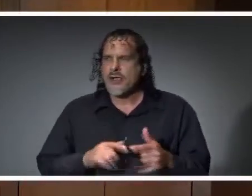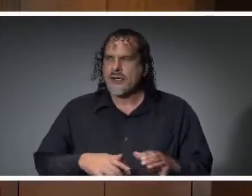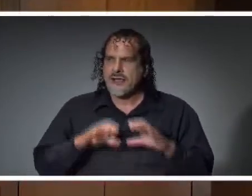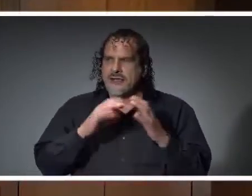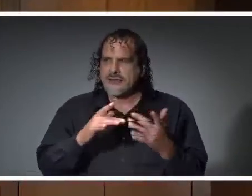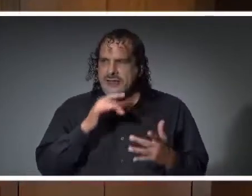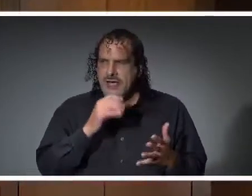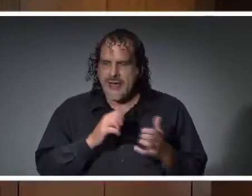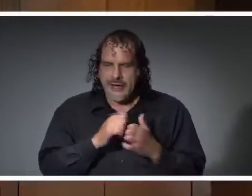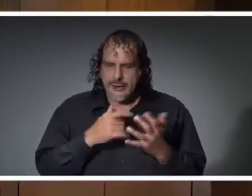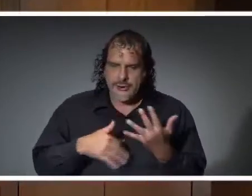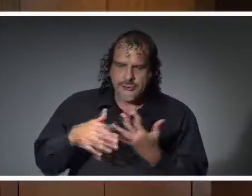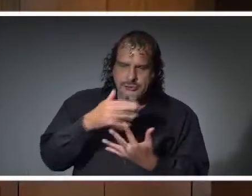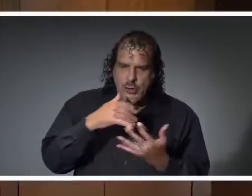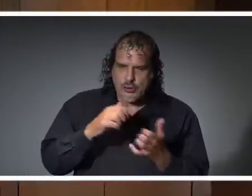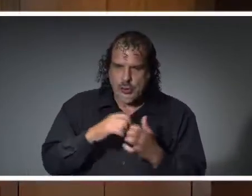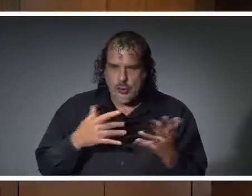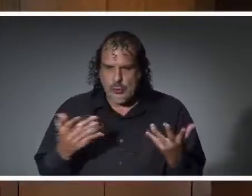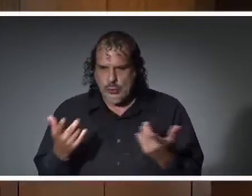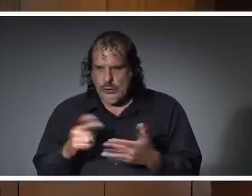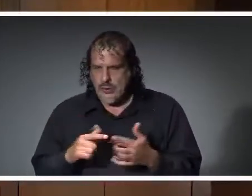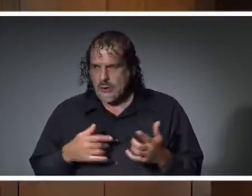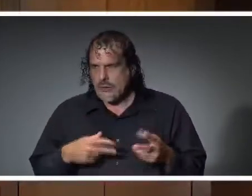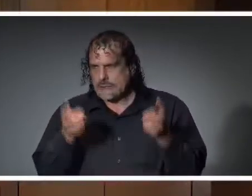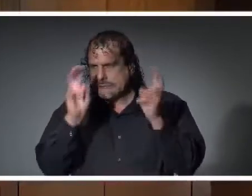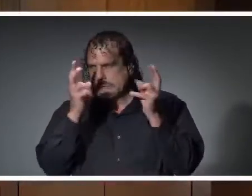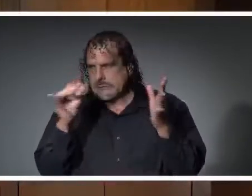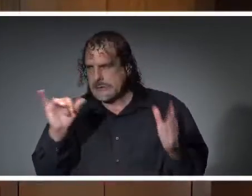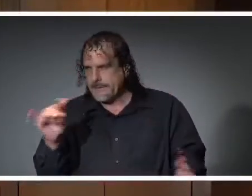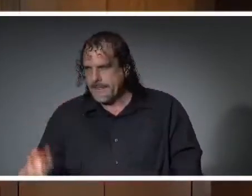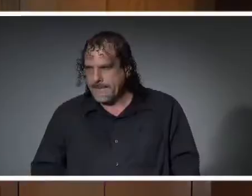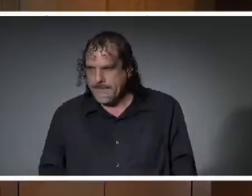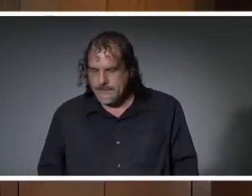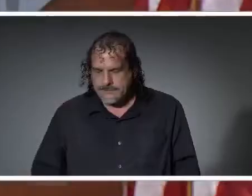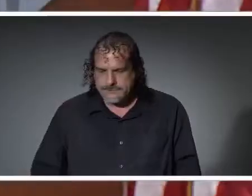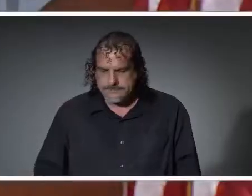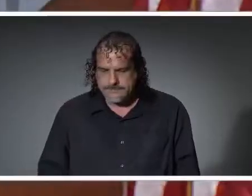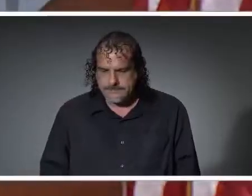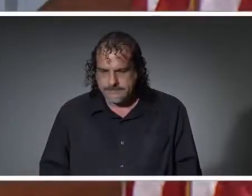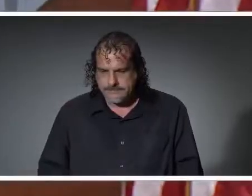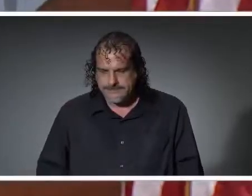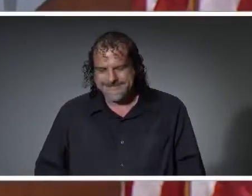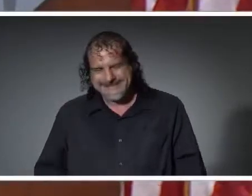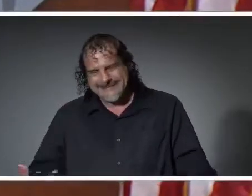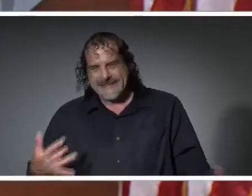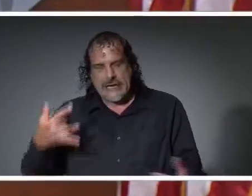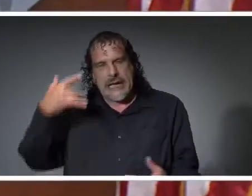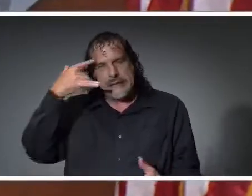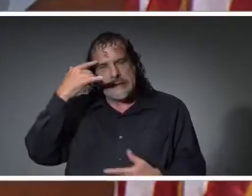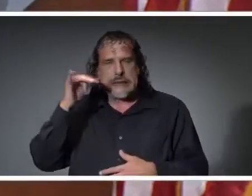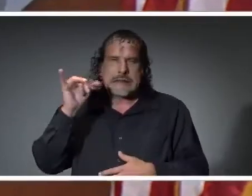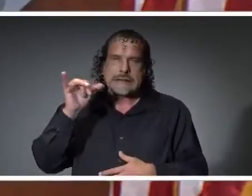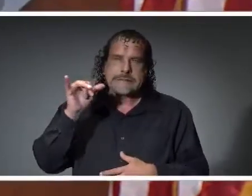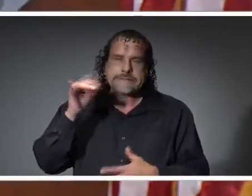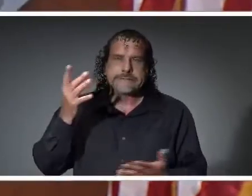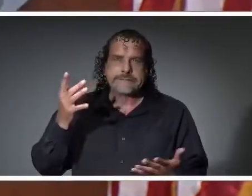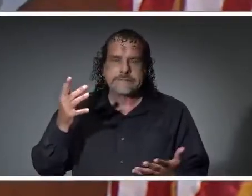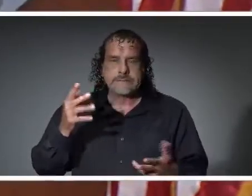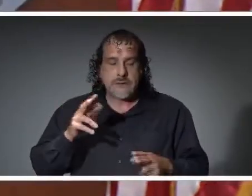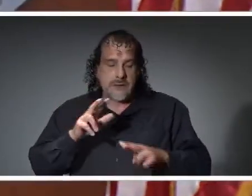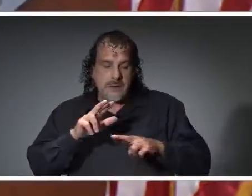social gathering, so what does it Well, I think with it being with the